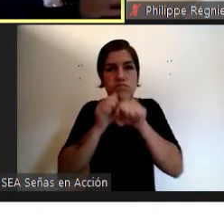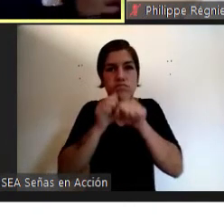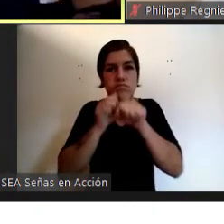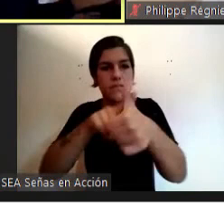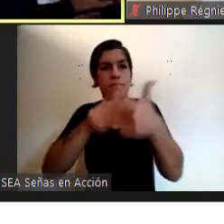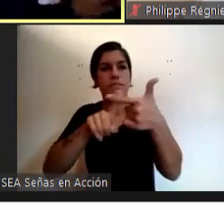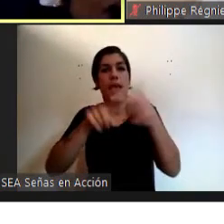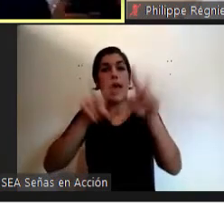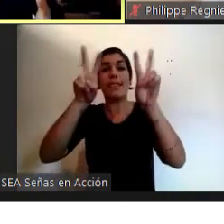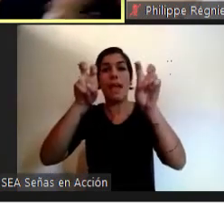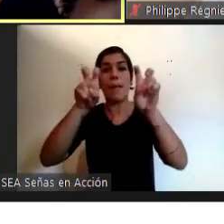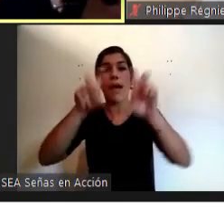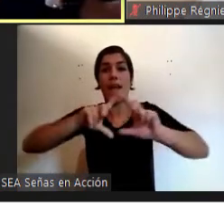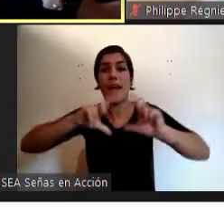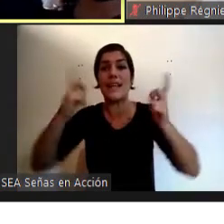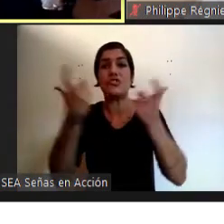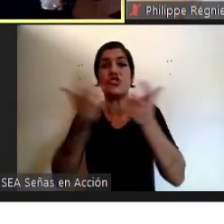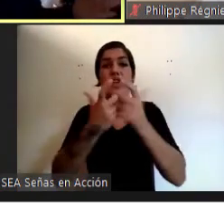imperative. Demography,